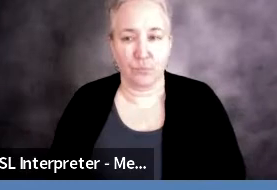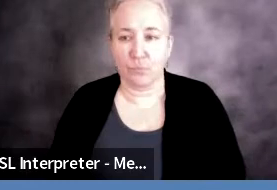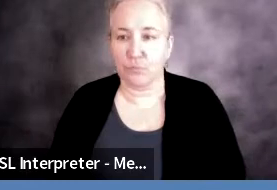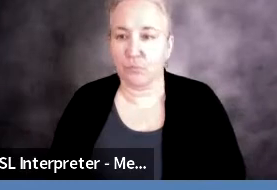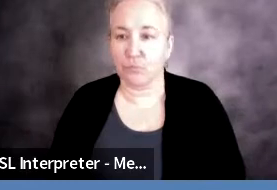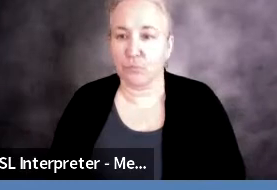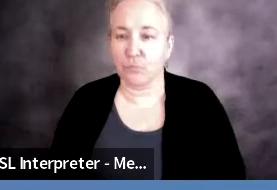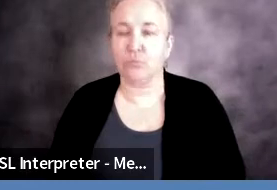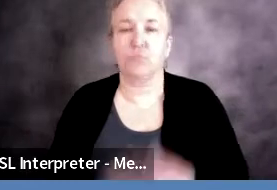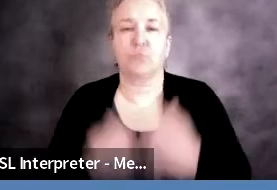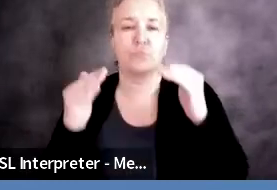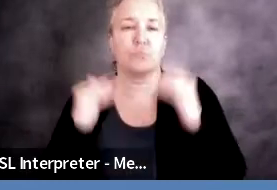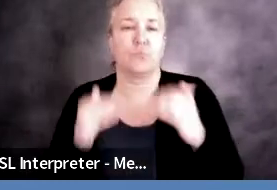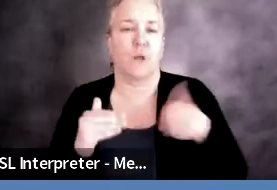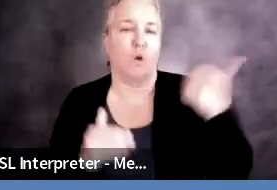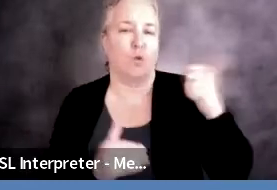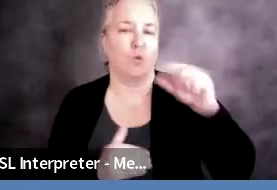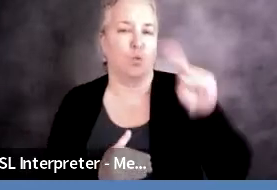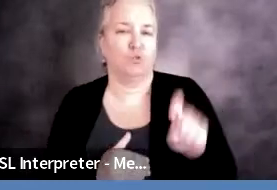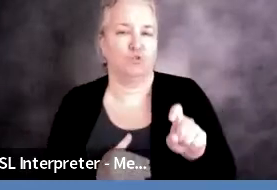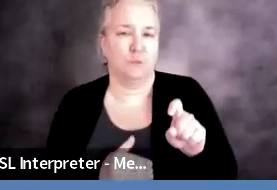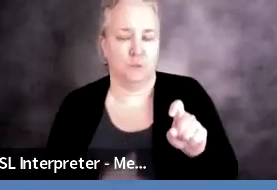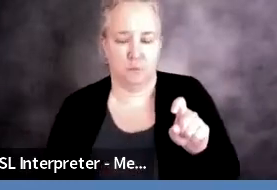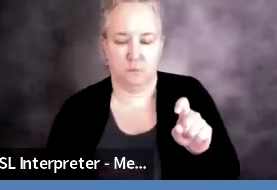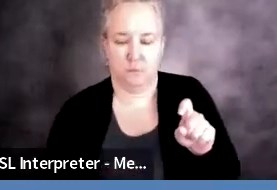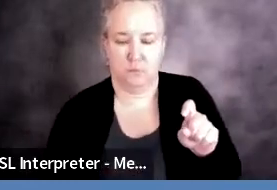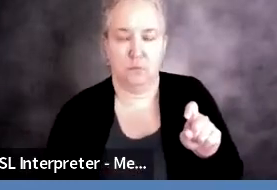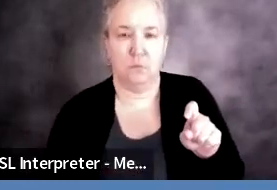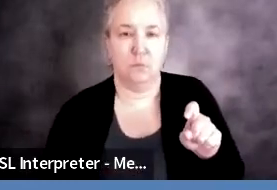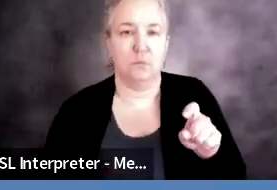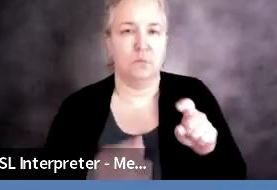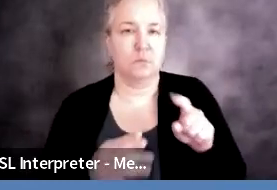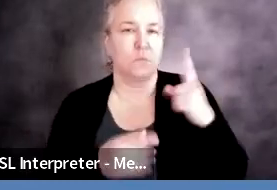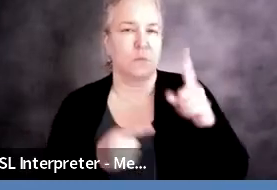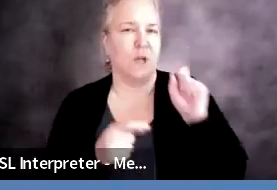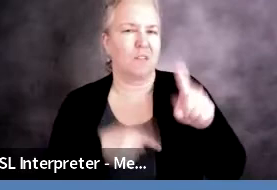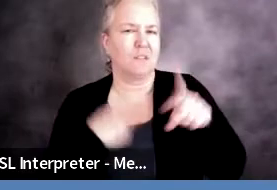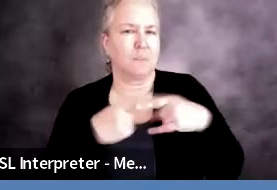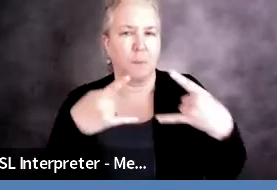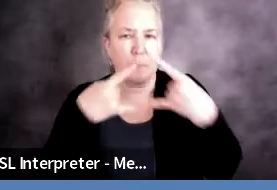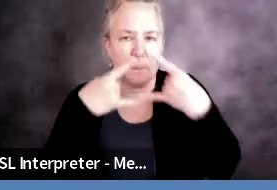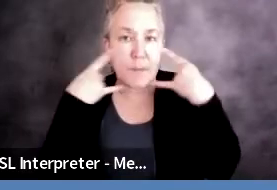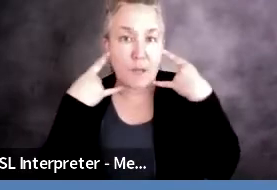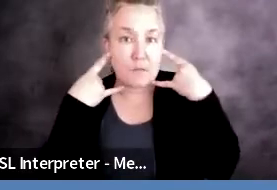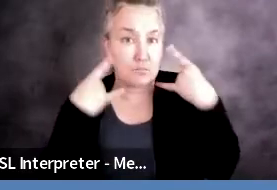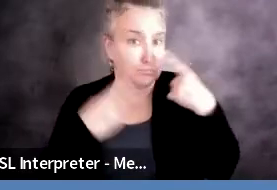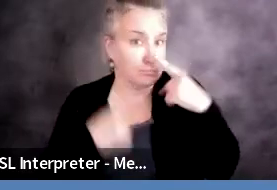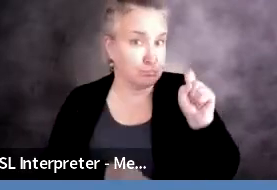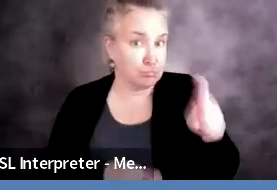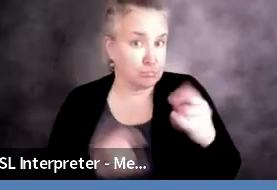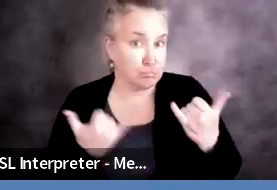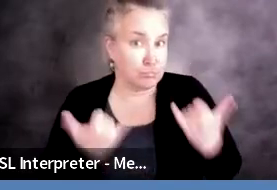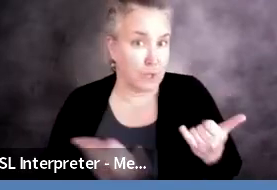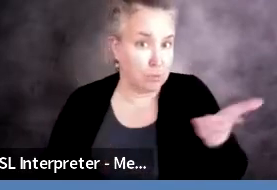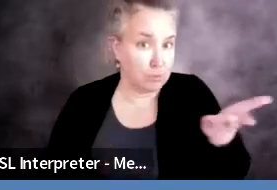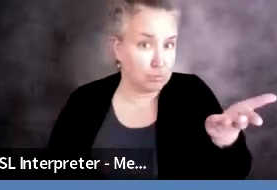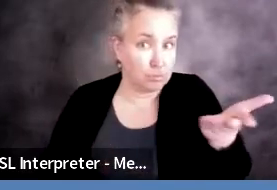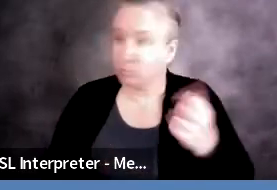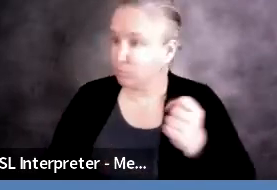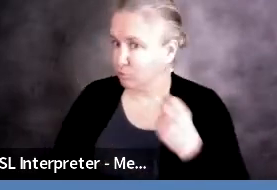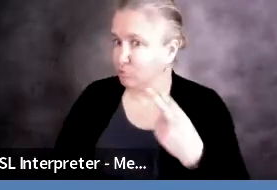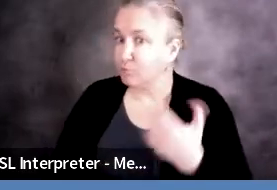that. There's another question here about masking that we can get to if this is a good time. Yep,